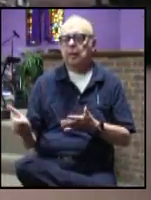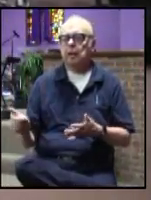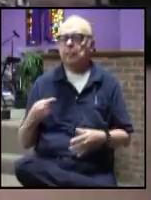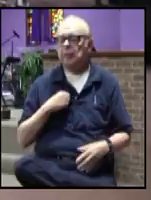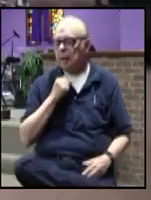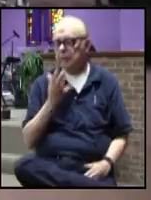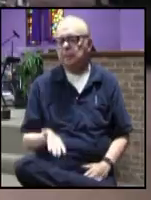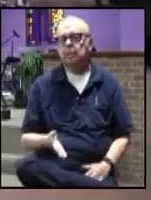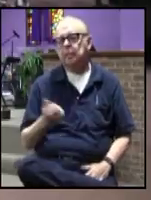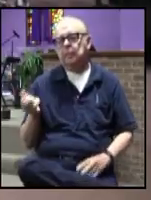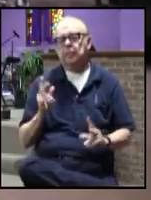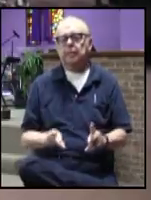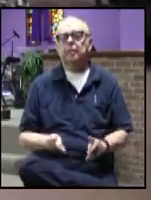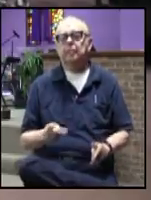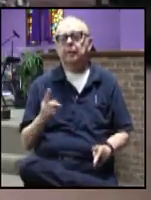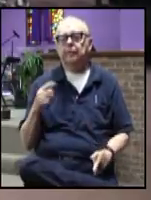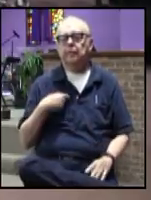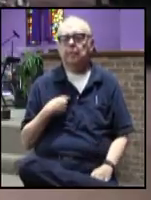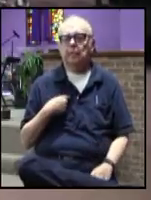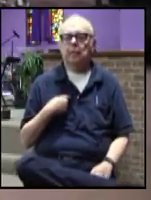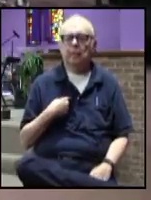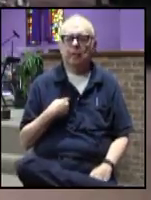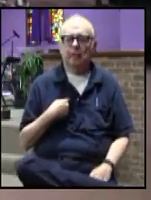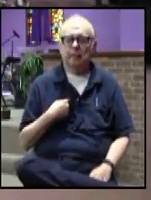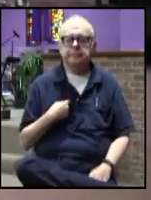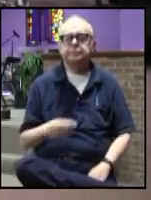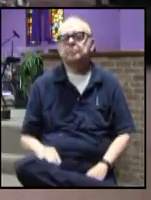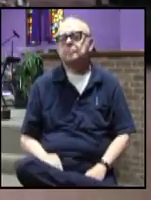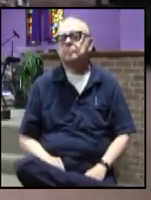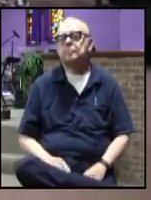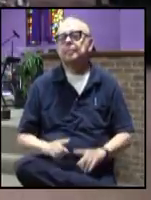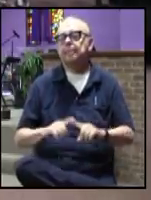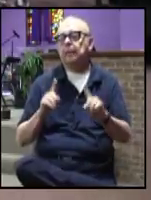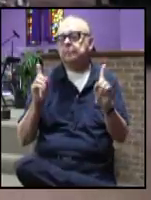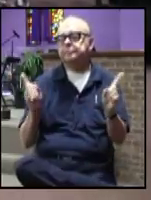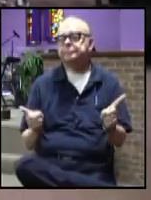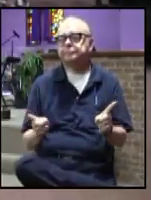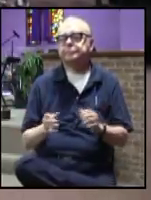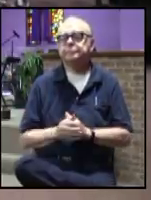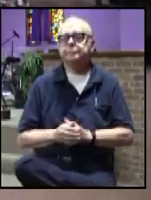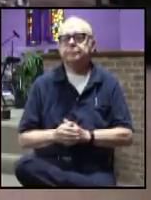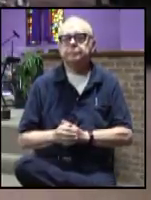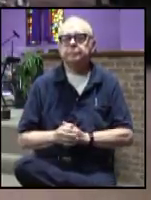and so somebody else will be here for me on that, doing that. But